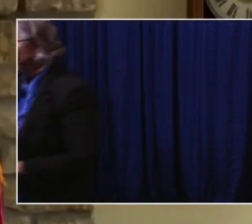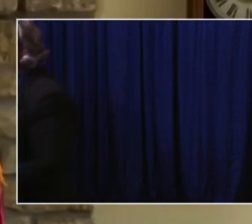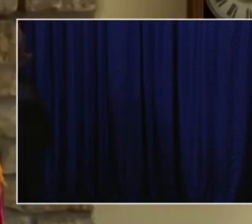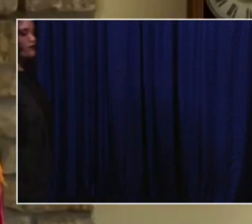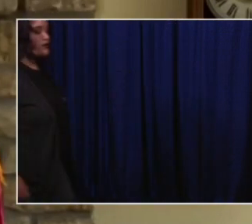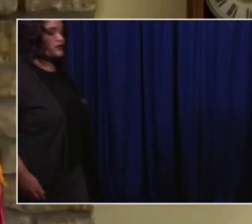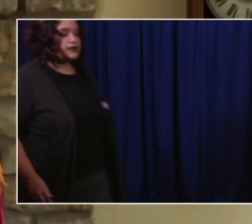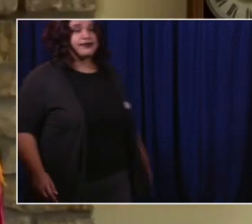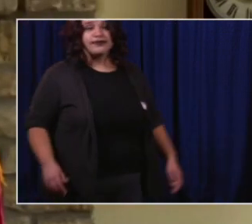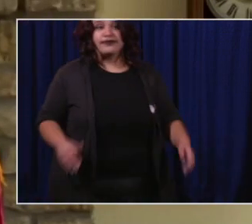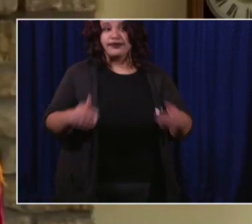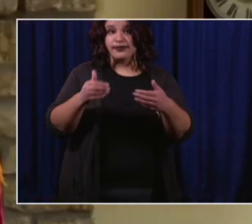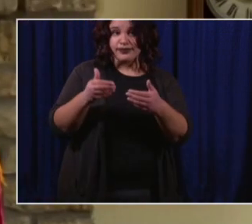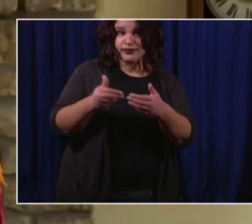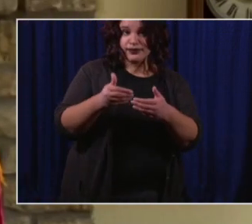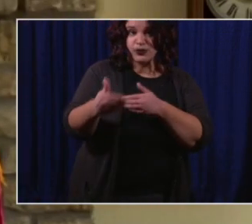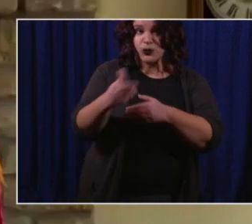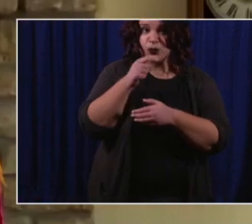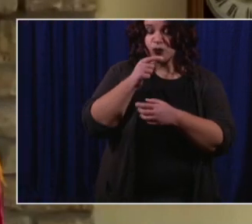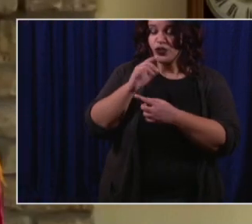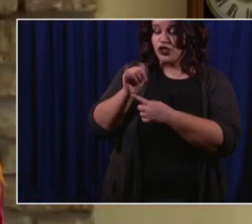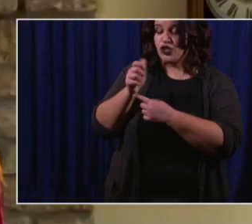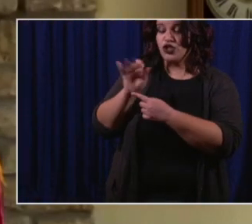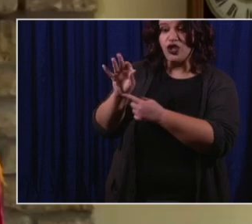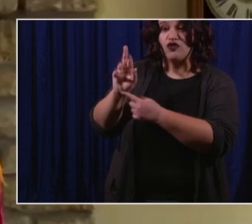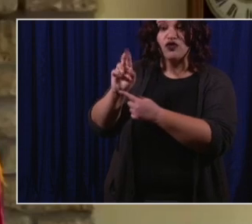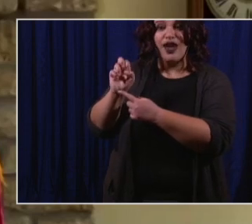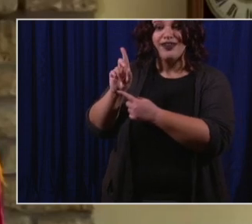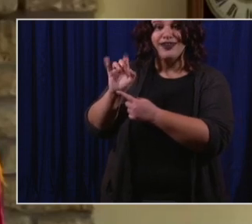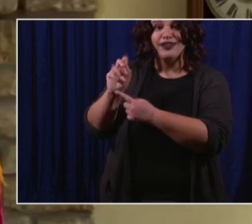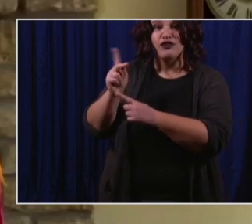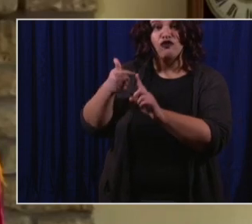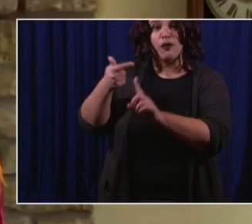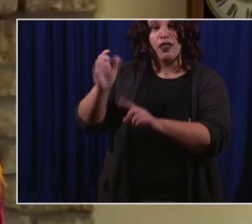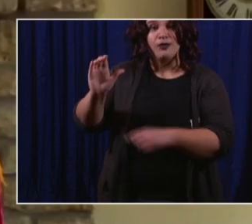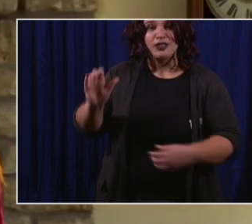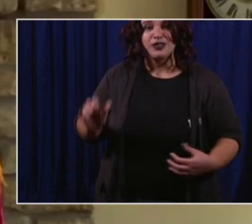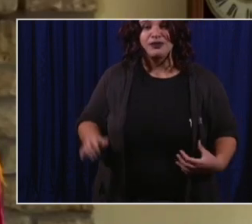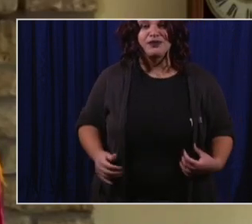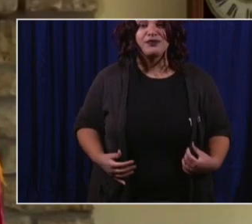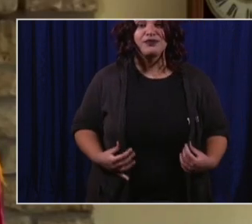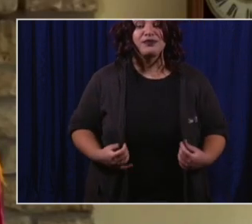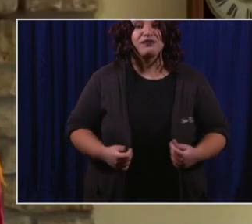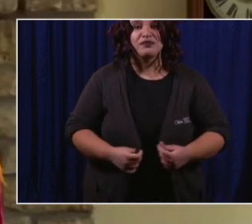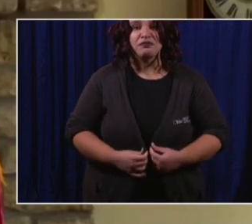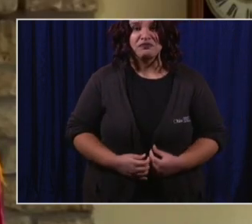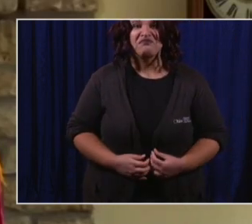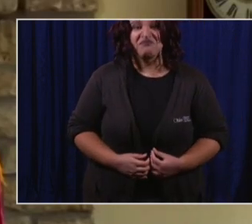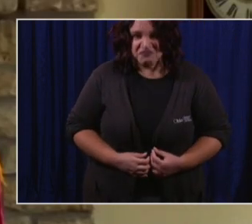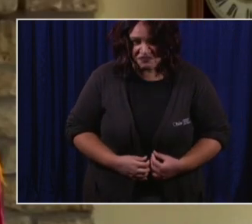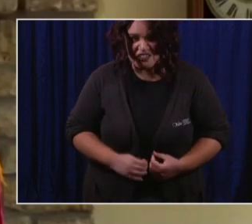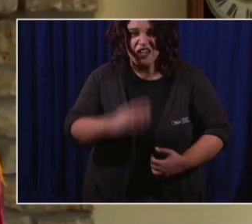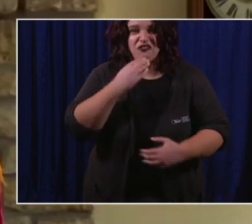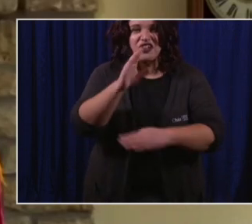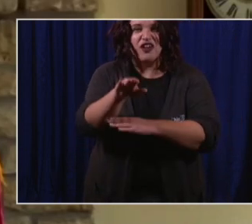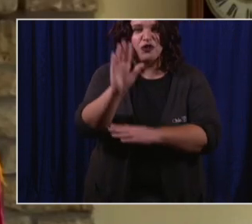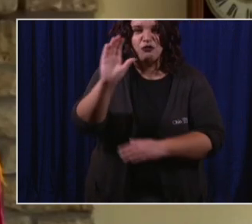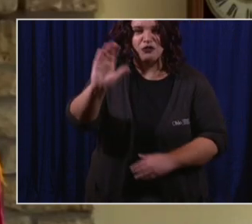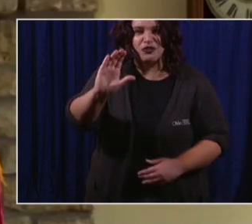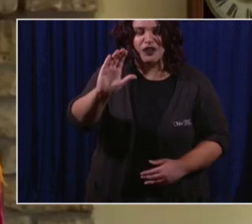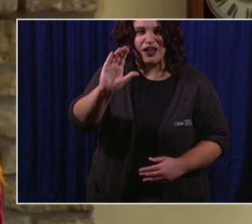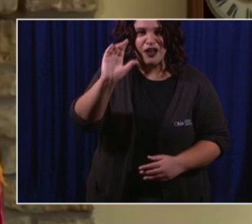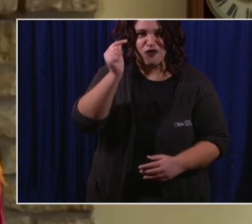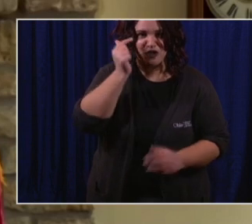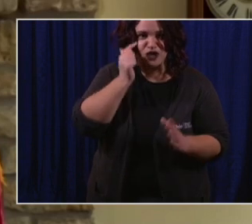Next question is from Jeff Reddick at WSYX in Columbus. Good afternoon, Governor. You touched on